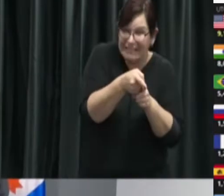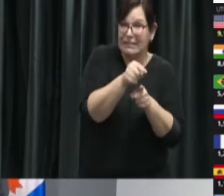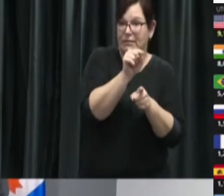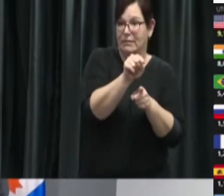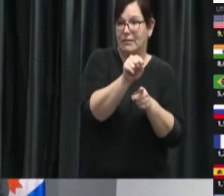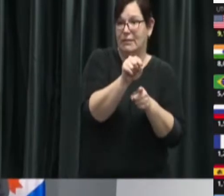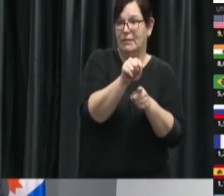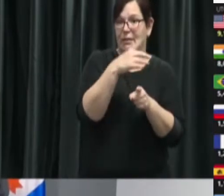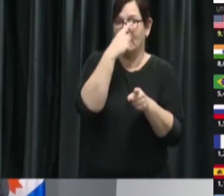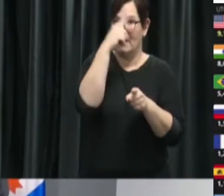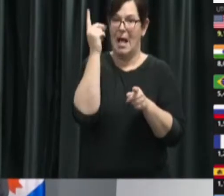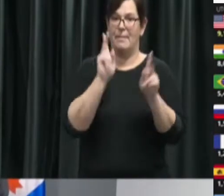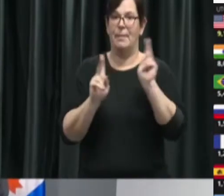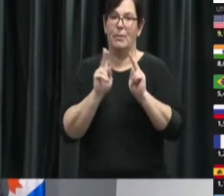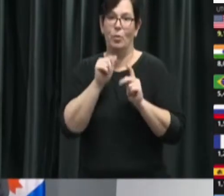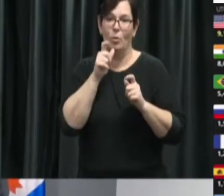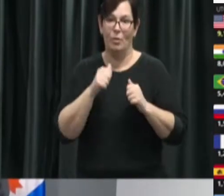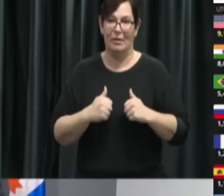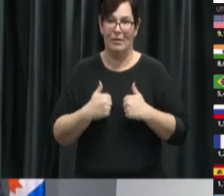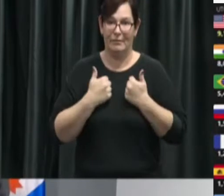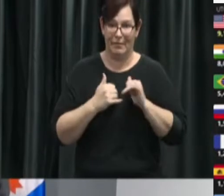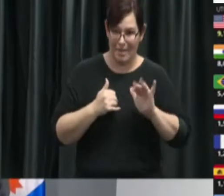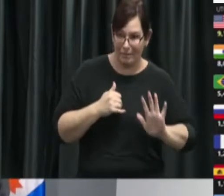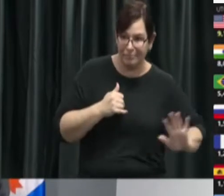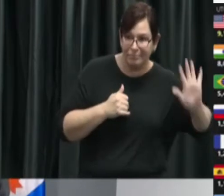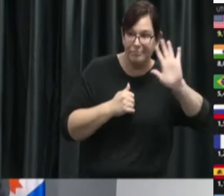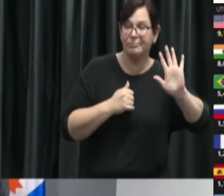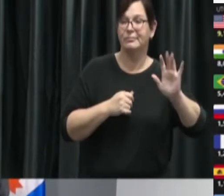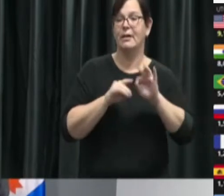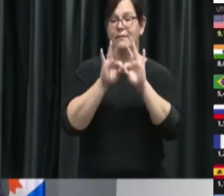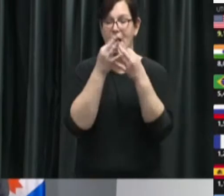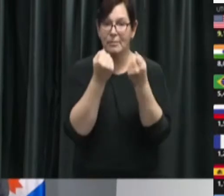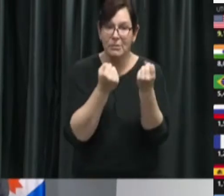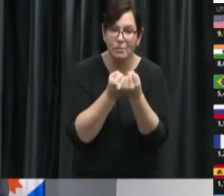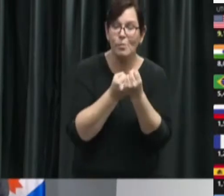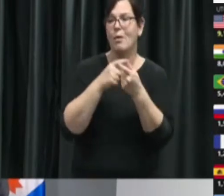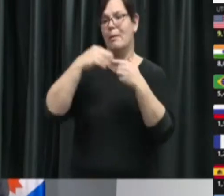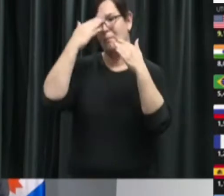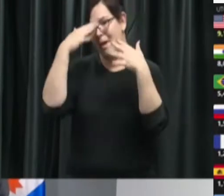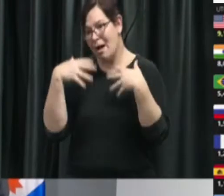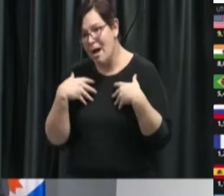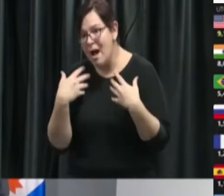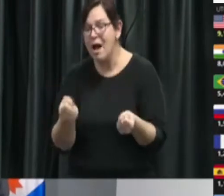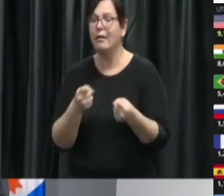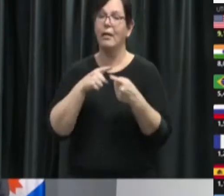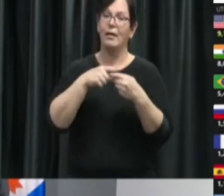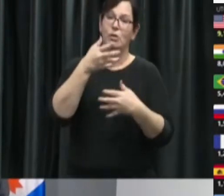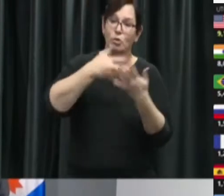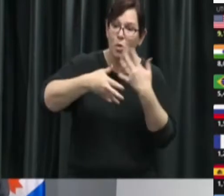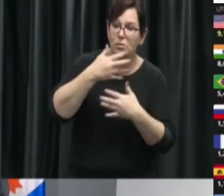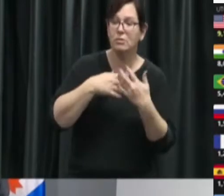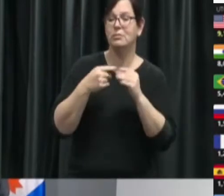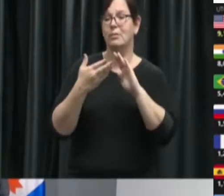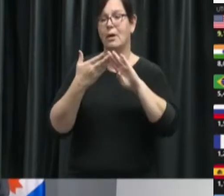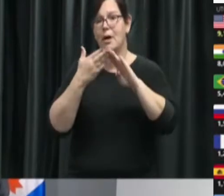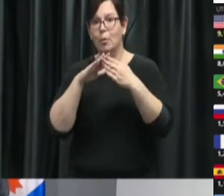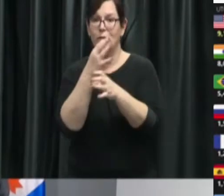to provide family support, mental health support, social connection, and community safety services. We further